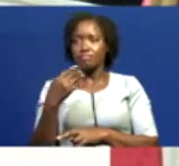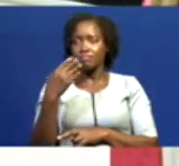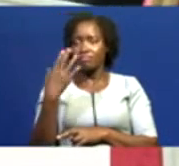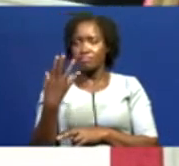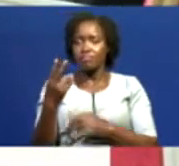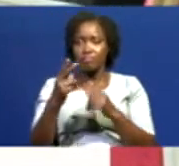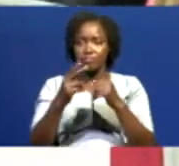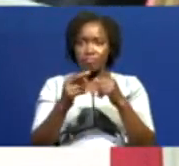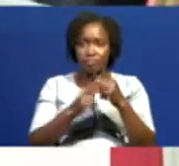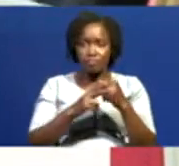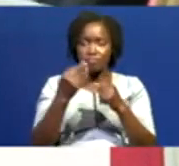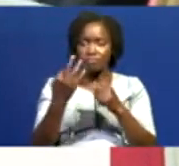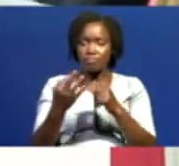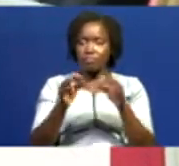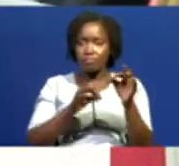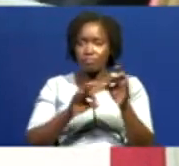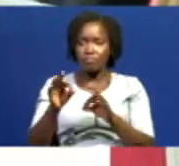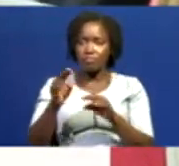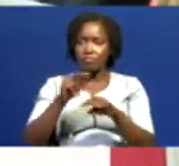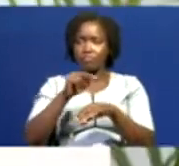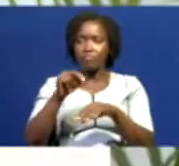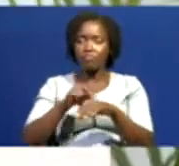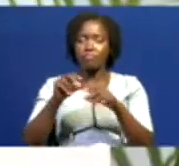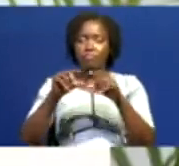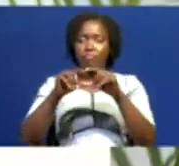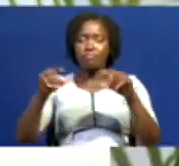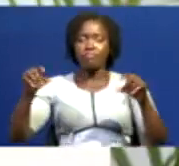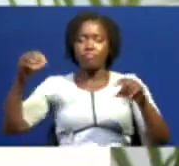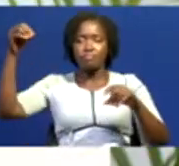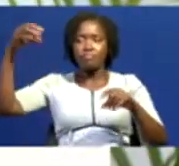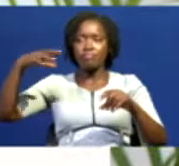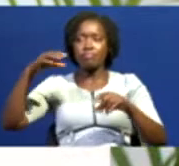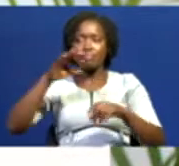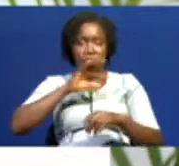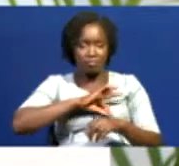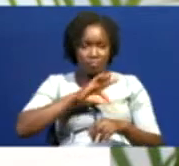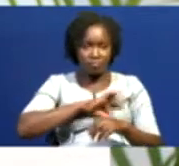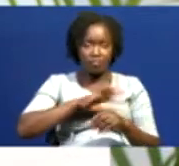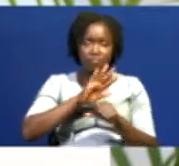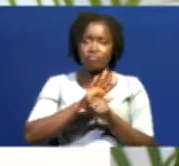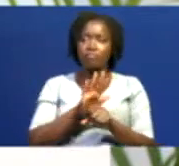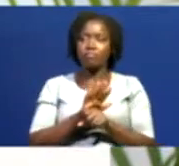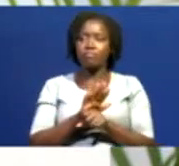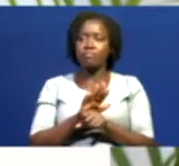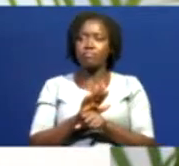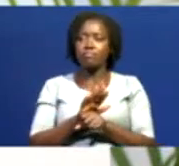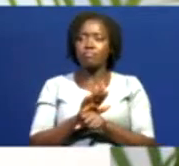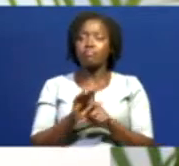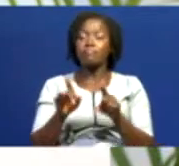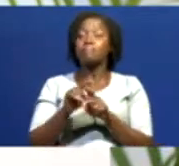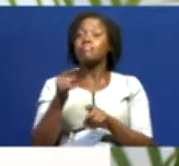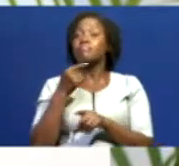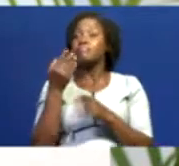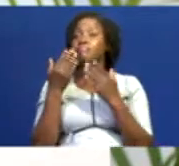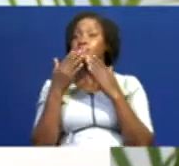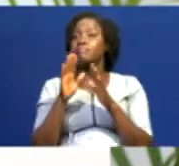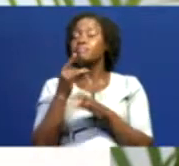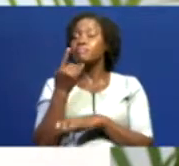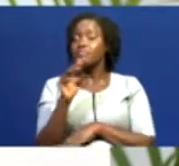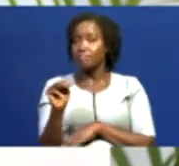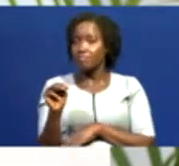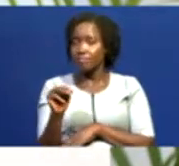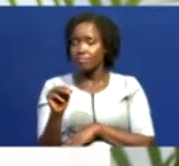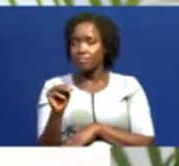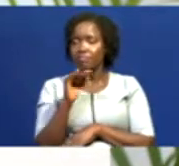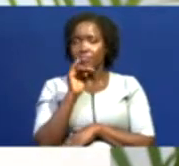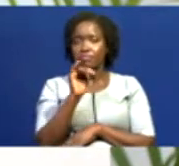3,573 kilometers of fiber to the national grid. There's a lot of benefit, as Dr. Kimando said. One of them